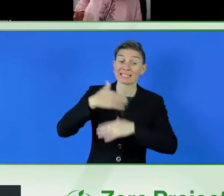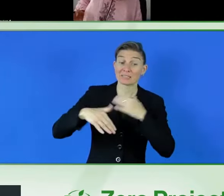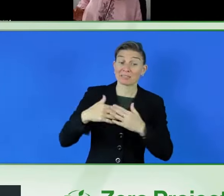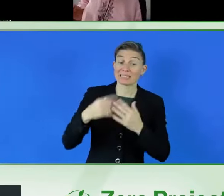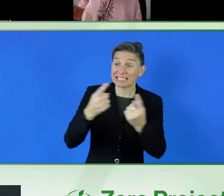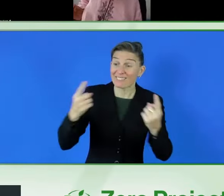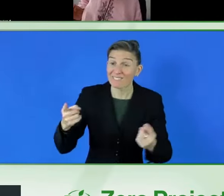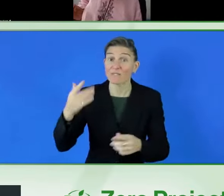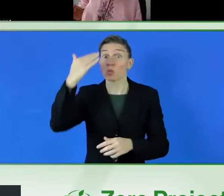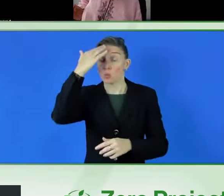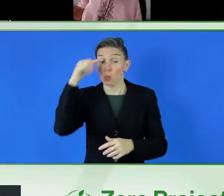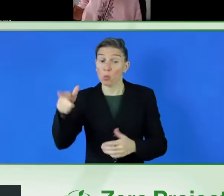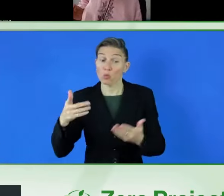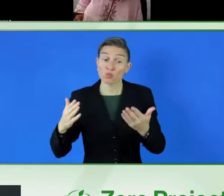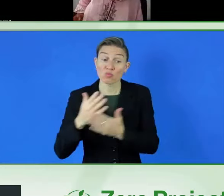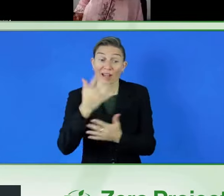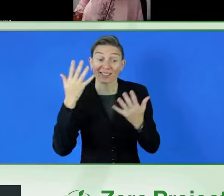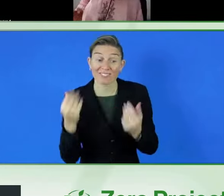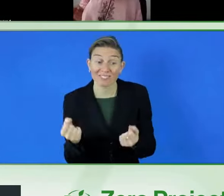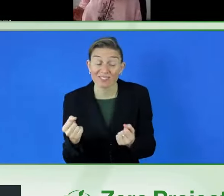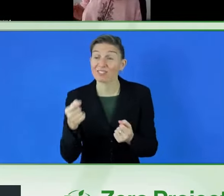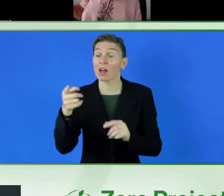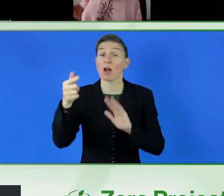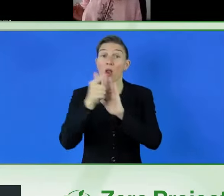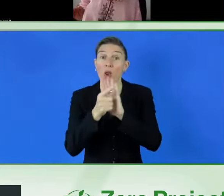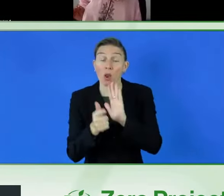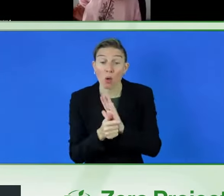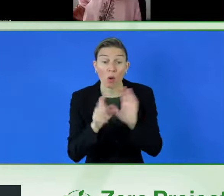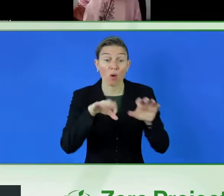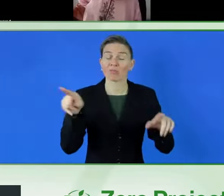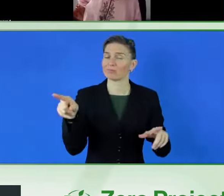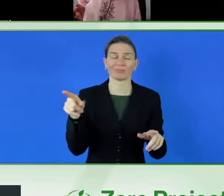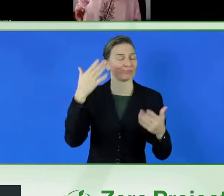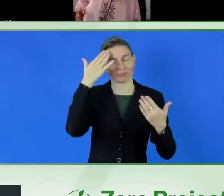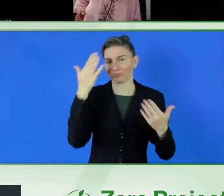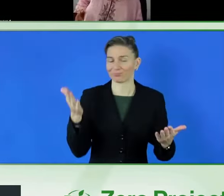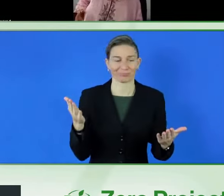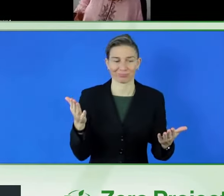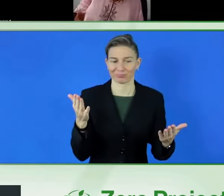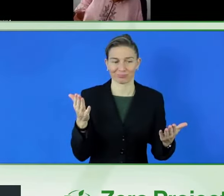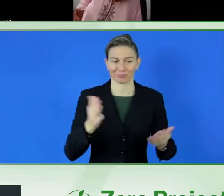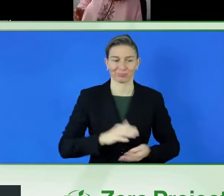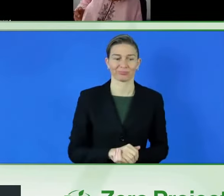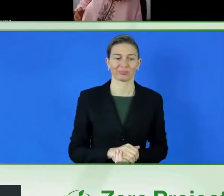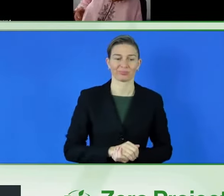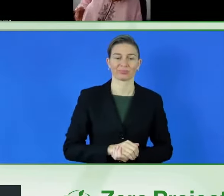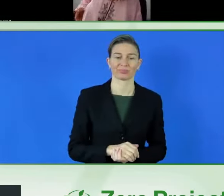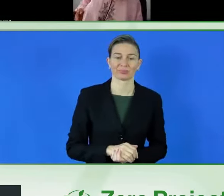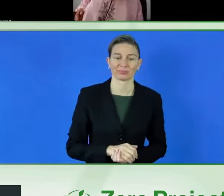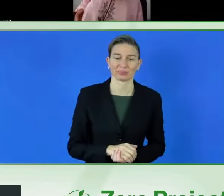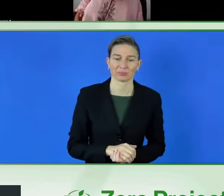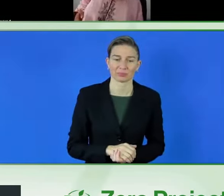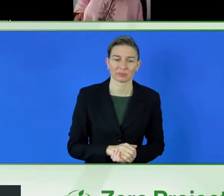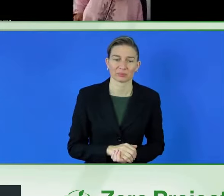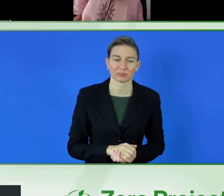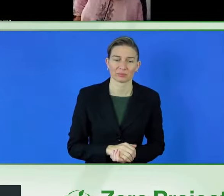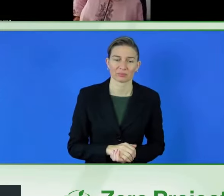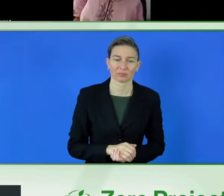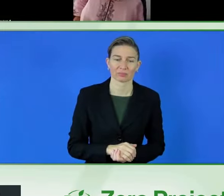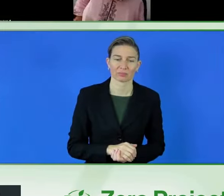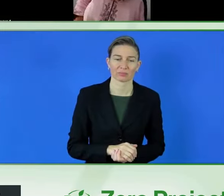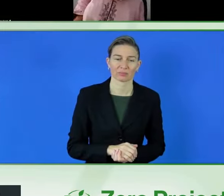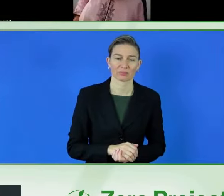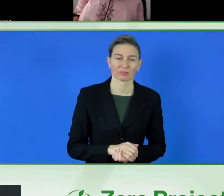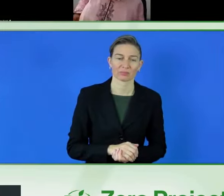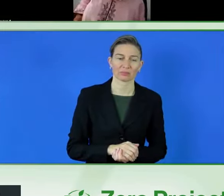is corruption, inertia for implementation of policies by